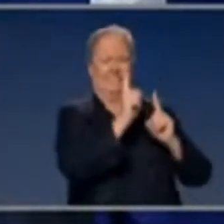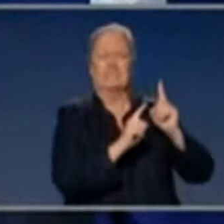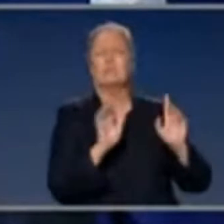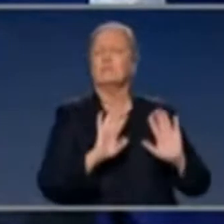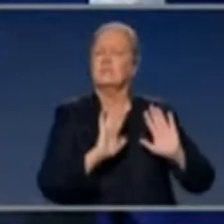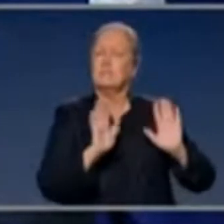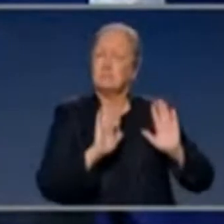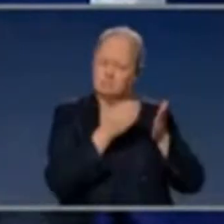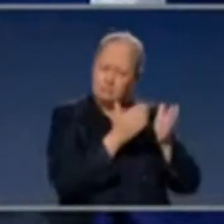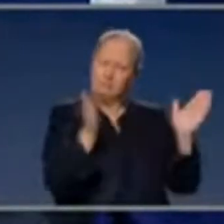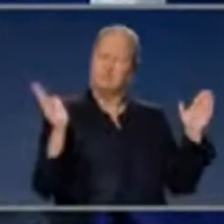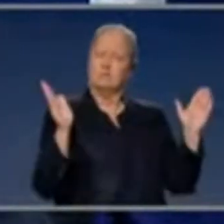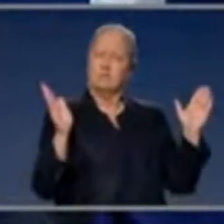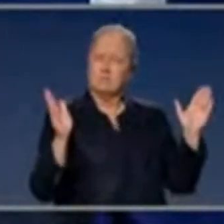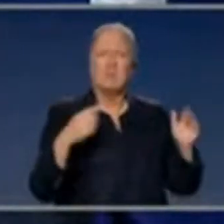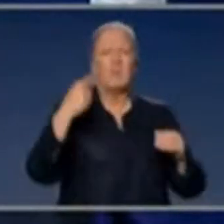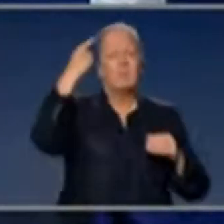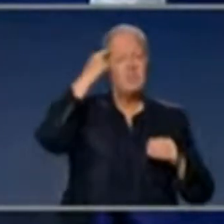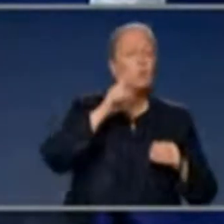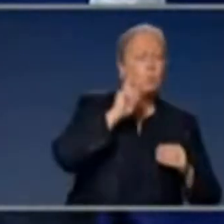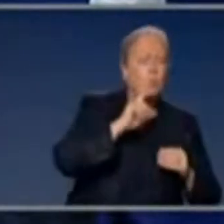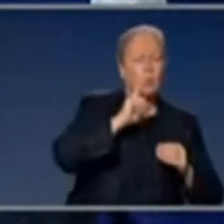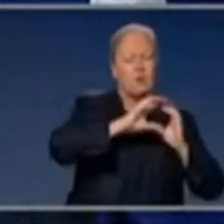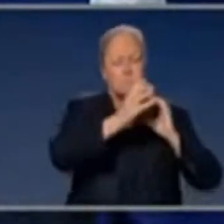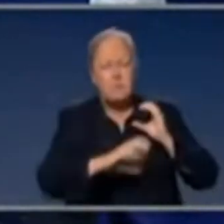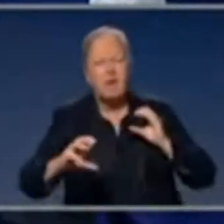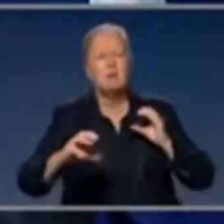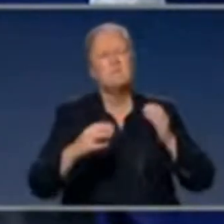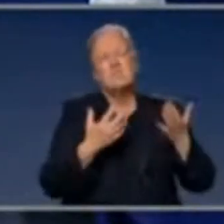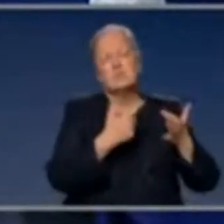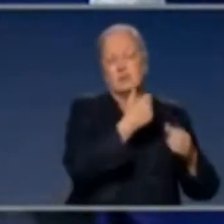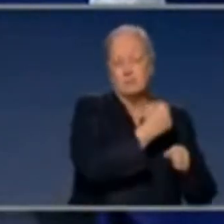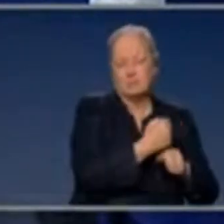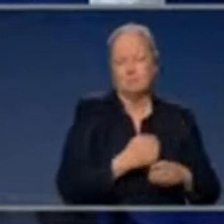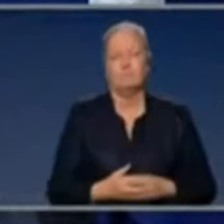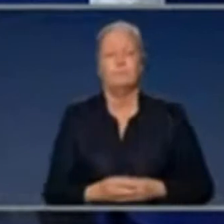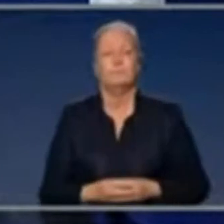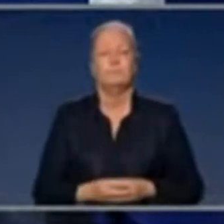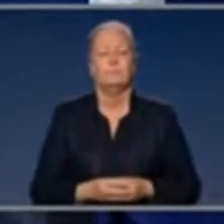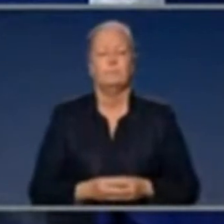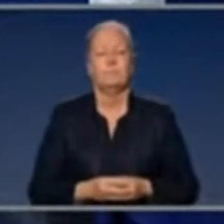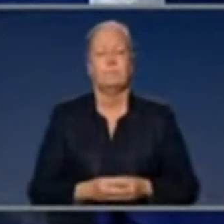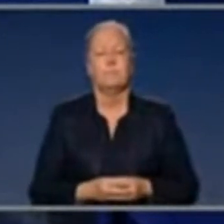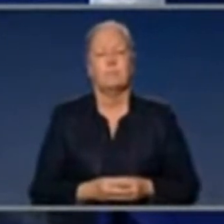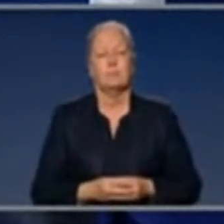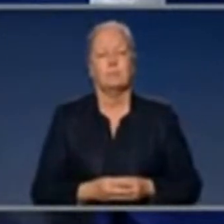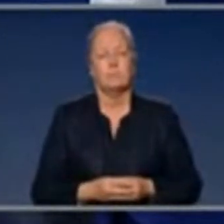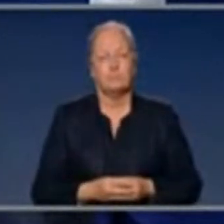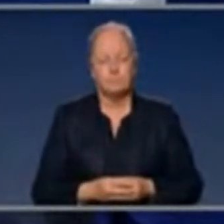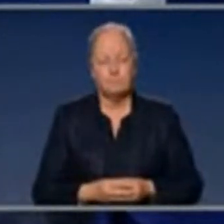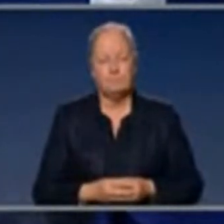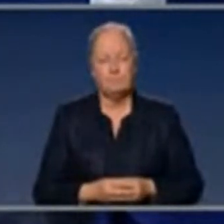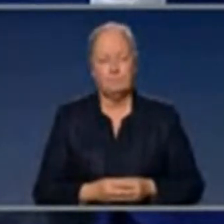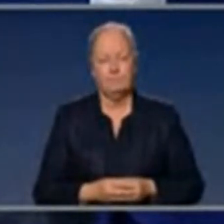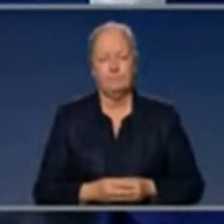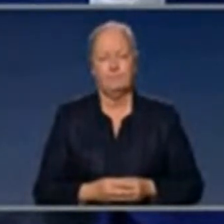like. Currently, as I said, it's around 2.4% of GDP, where the states in total, that's all